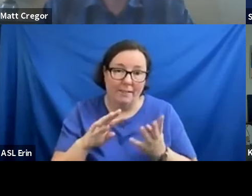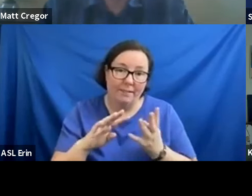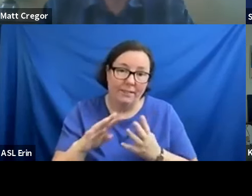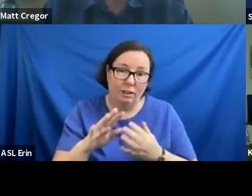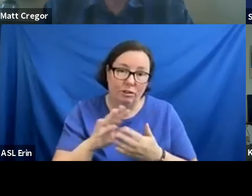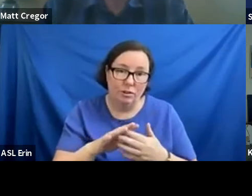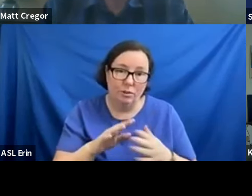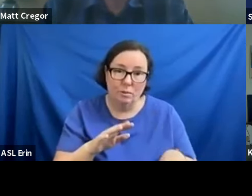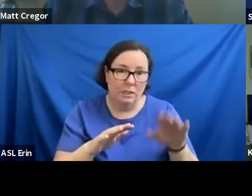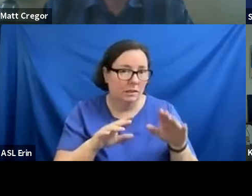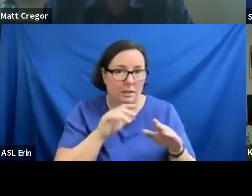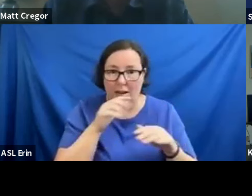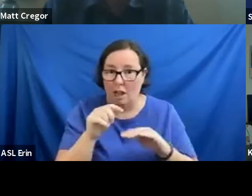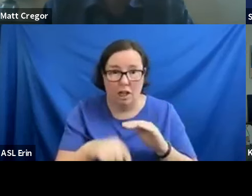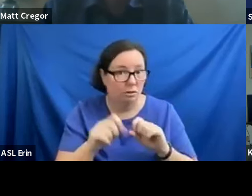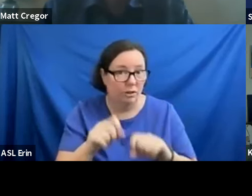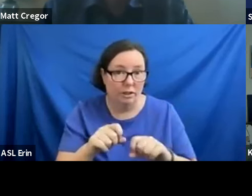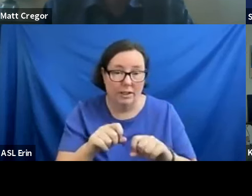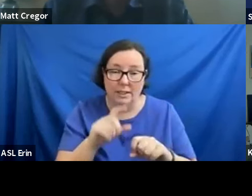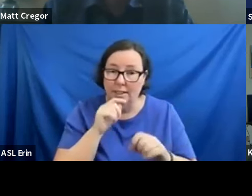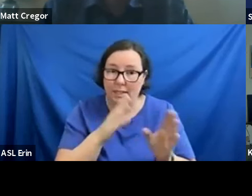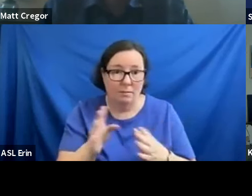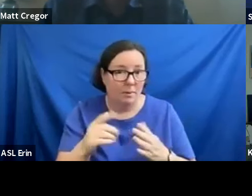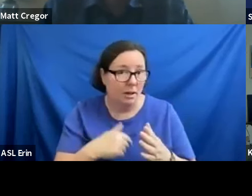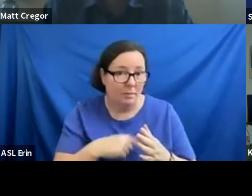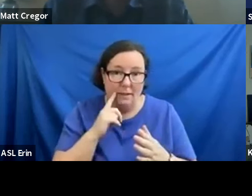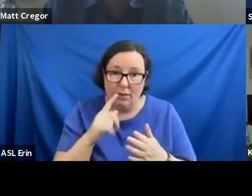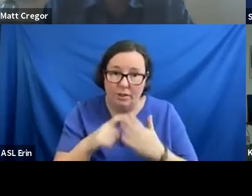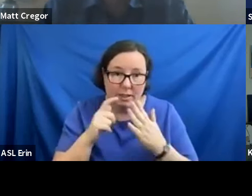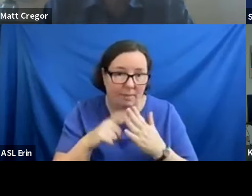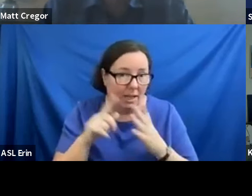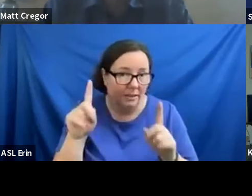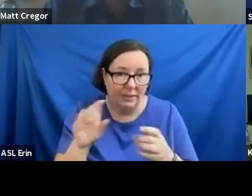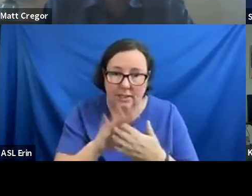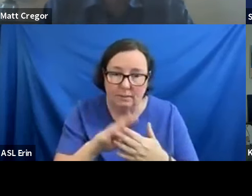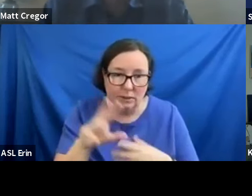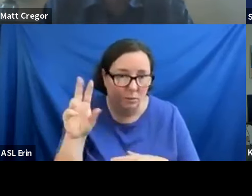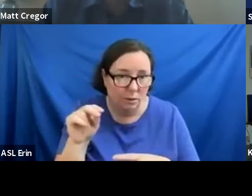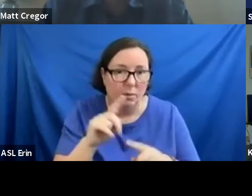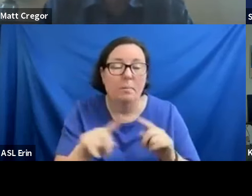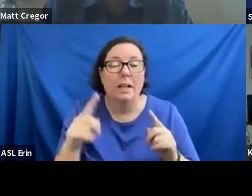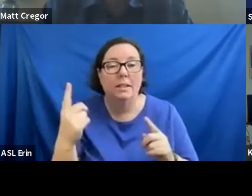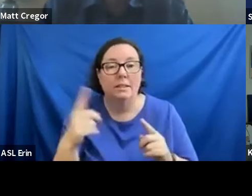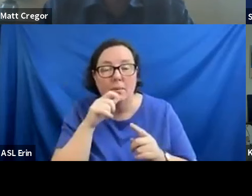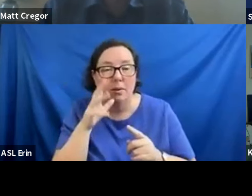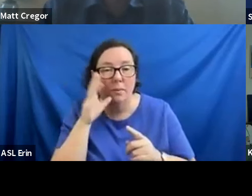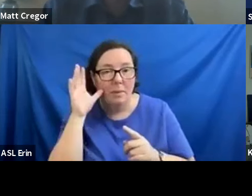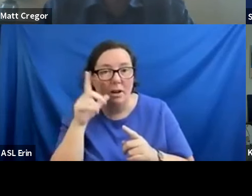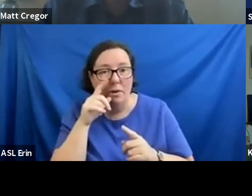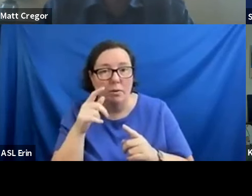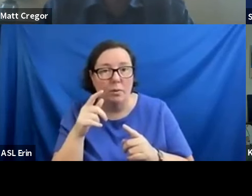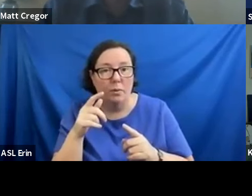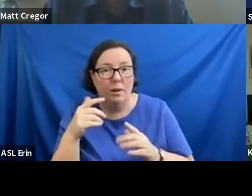schools was not at all rigorous, did not prepare me for the demands of an exam school, And as someone whose parents had her when they